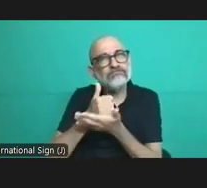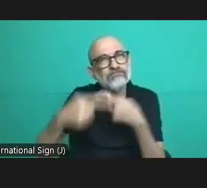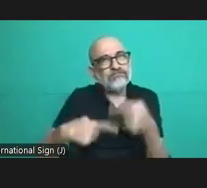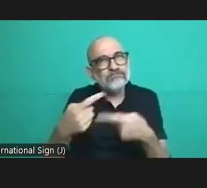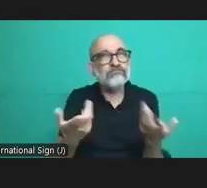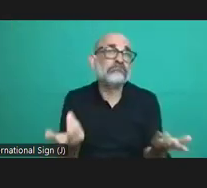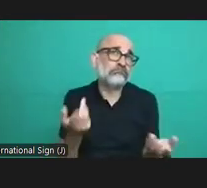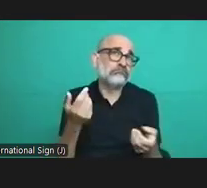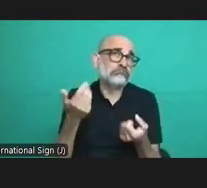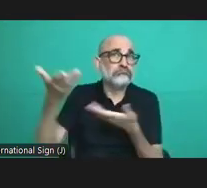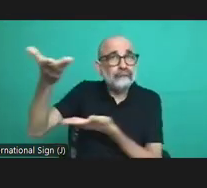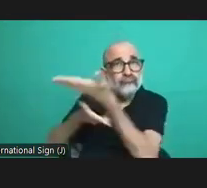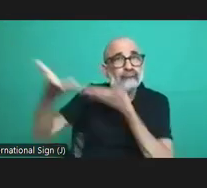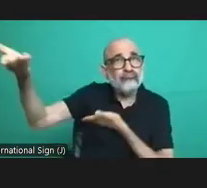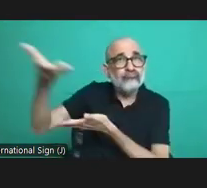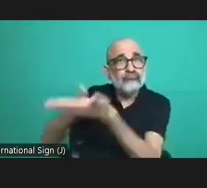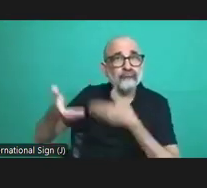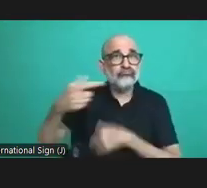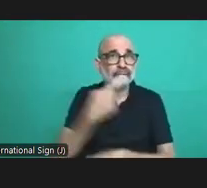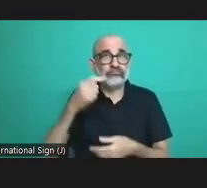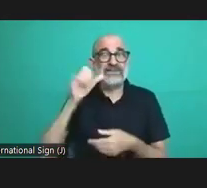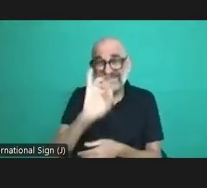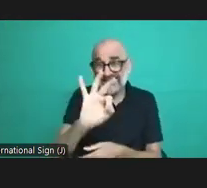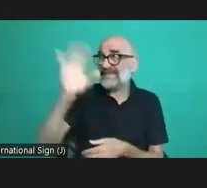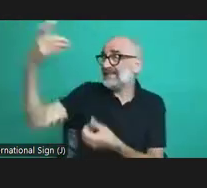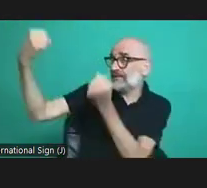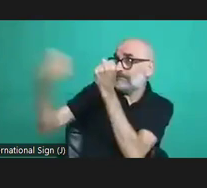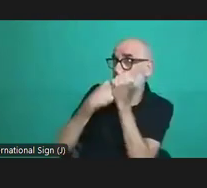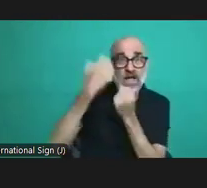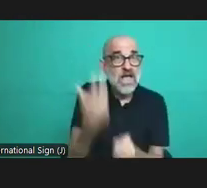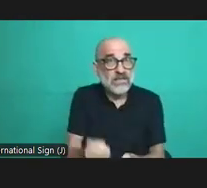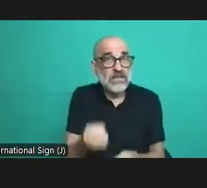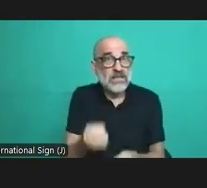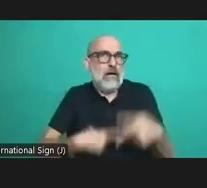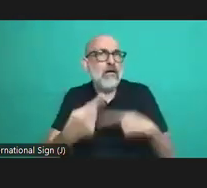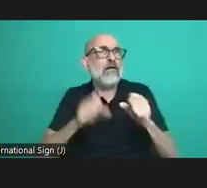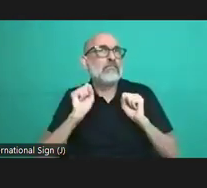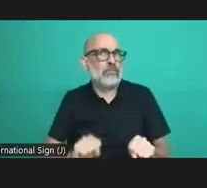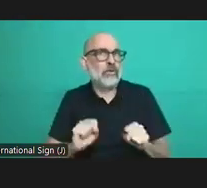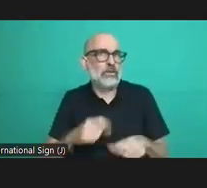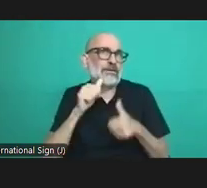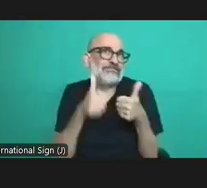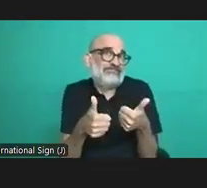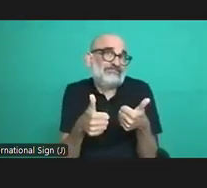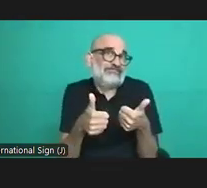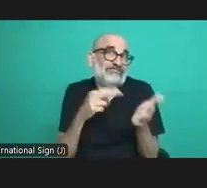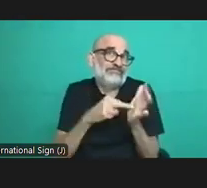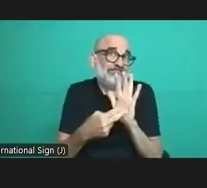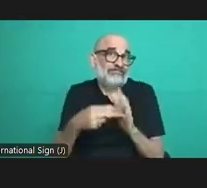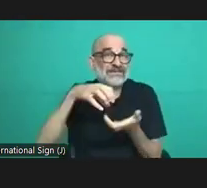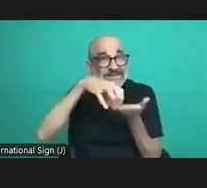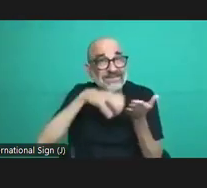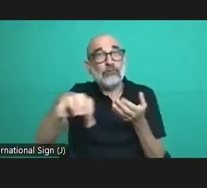of Finance is involved with all the government ministries with whom we need to work. We have had very good experience with the Ministry